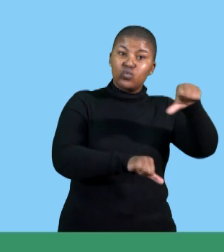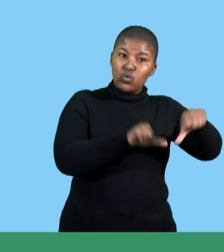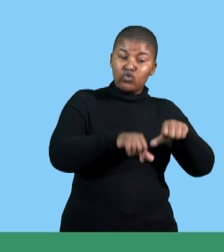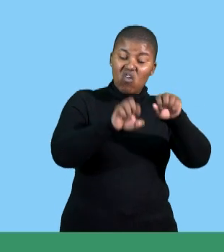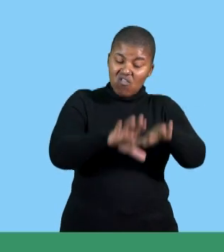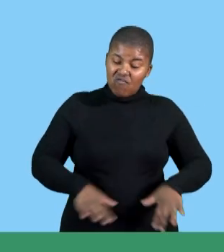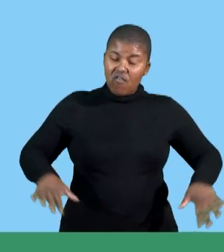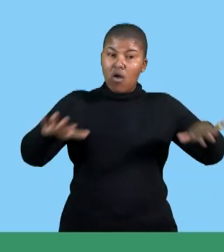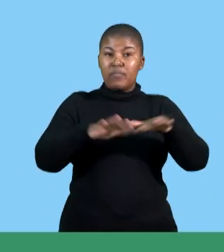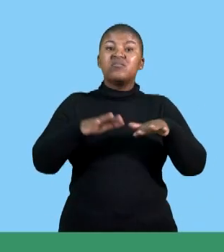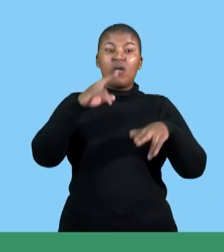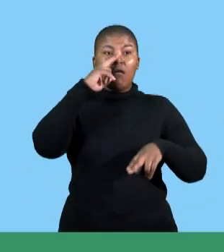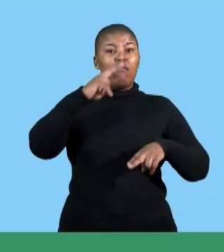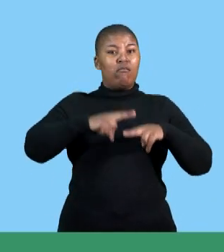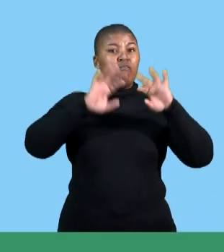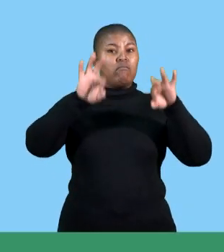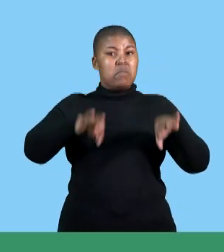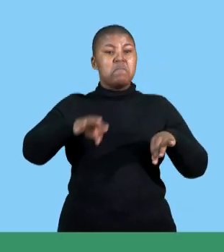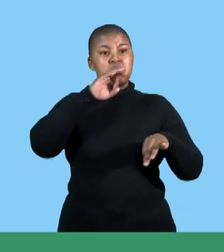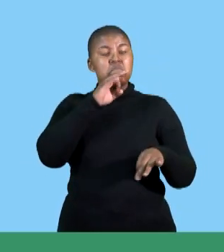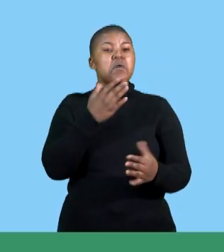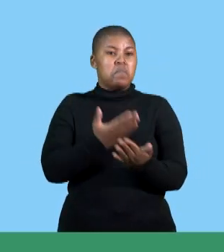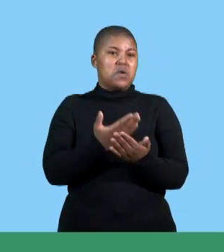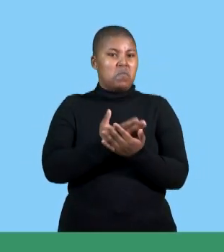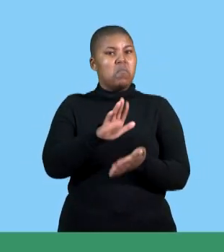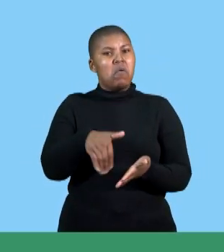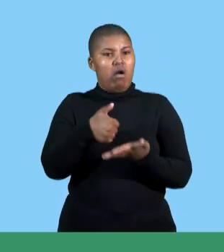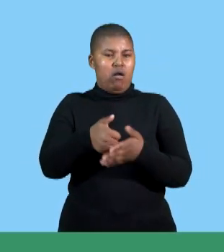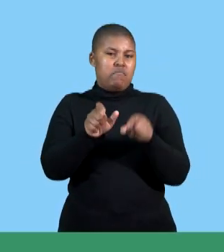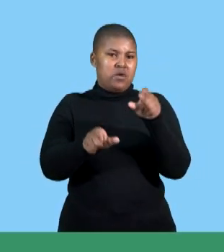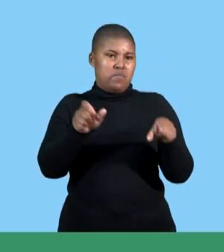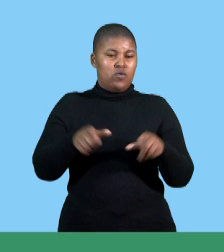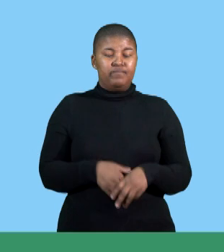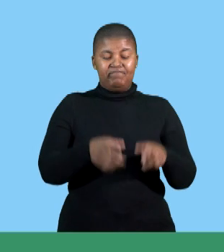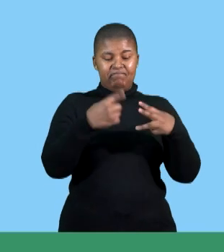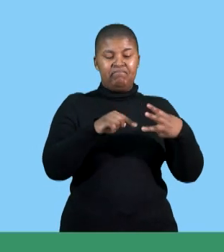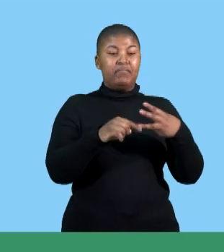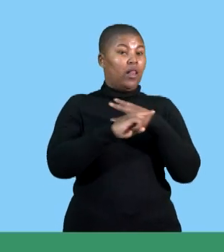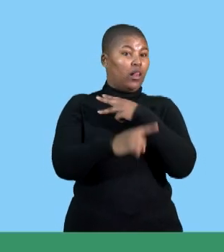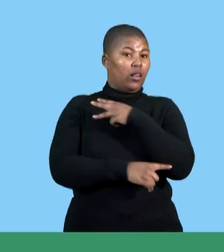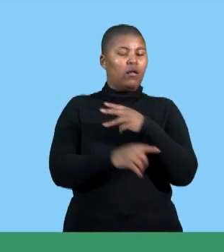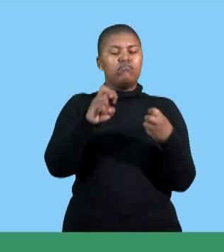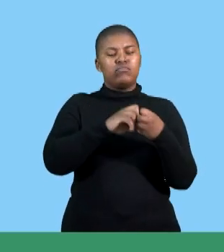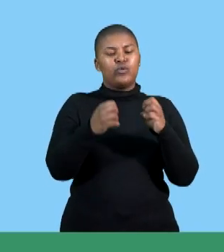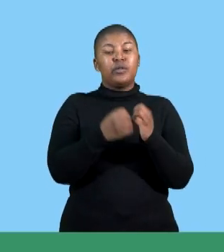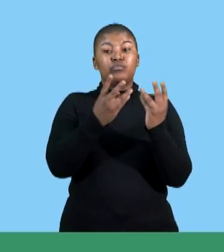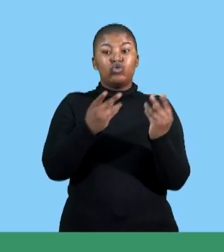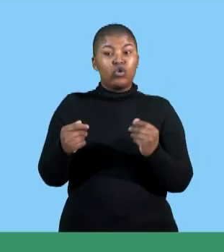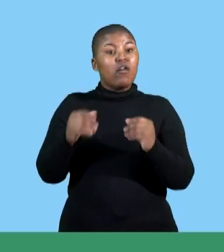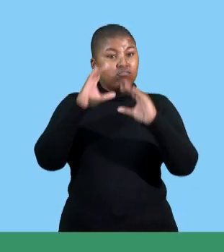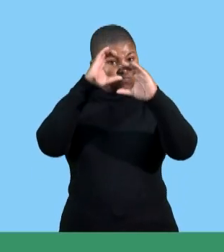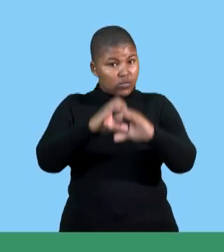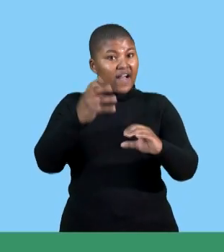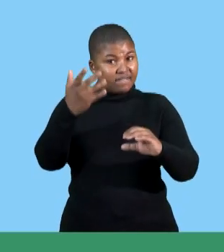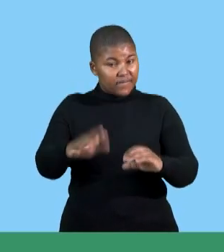and environmentally friendly, which is usually regarded as being sustainable. Lastly, we looked at problem solving.